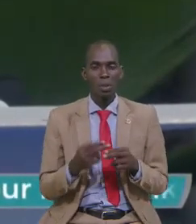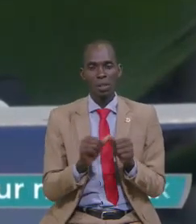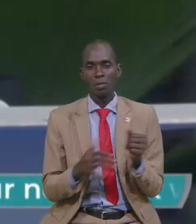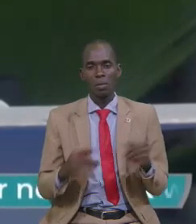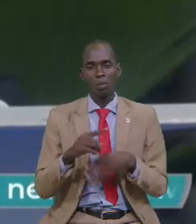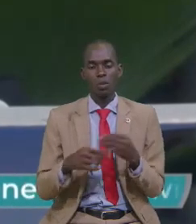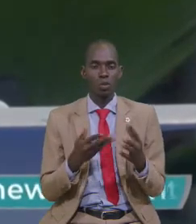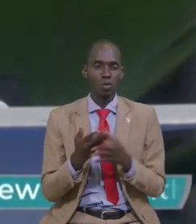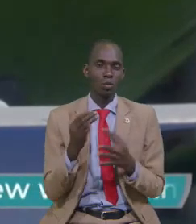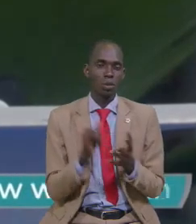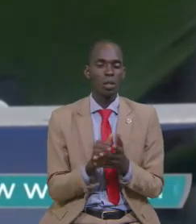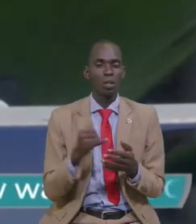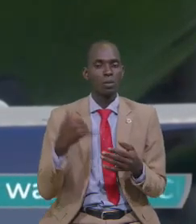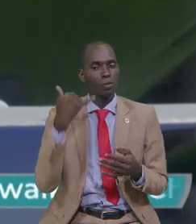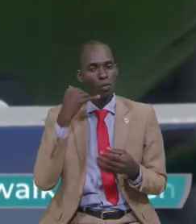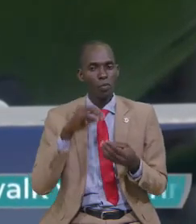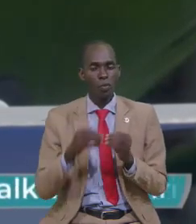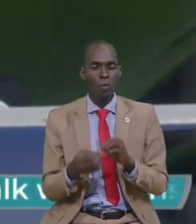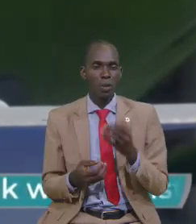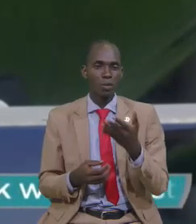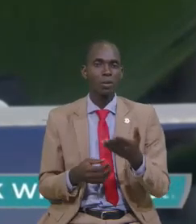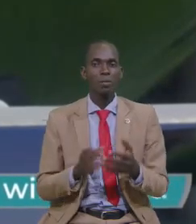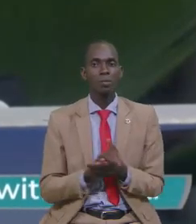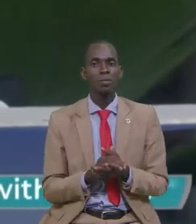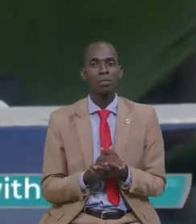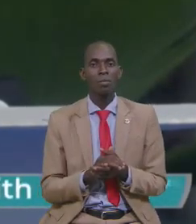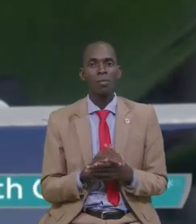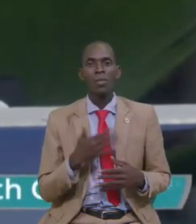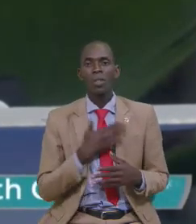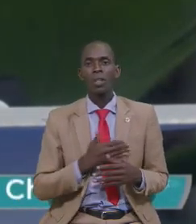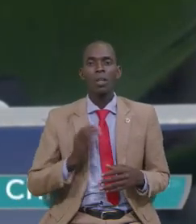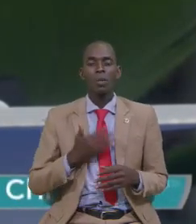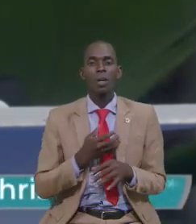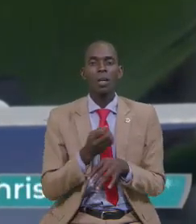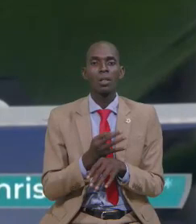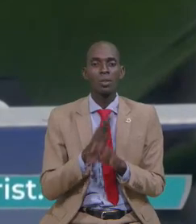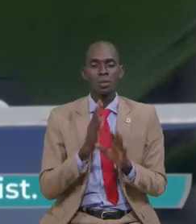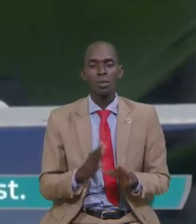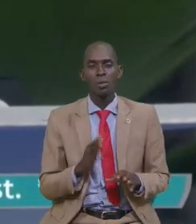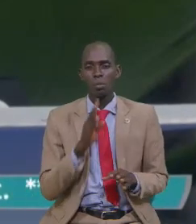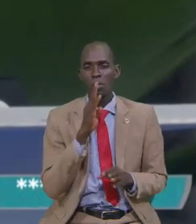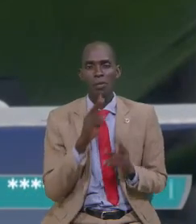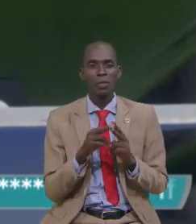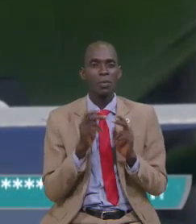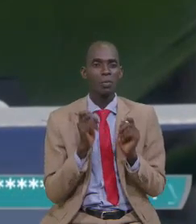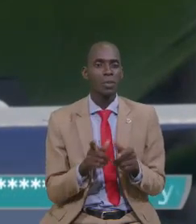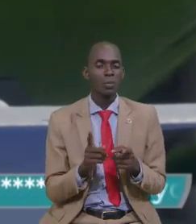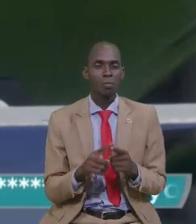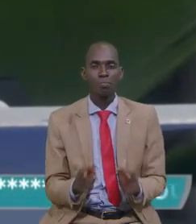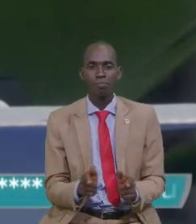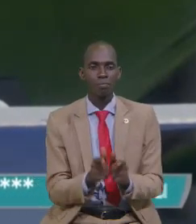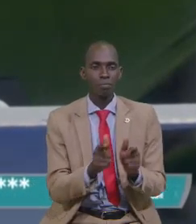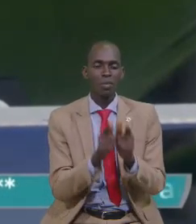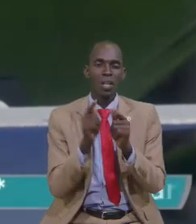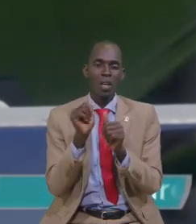And so please, our counselors, let's be fast and attend to